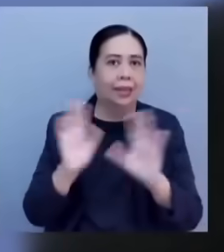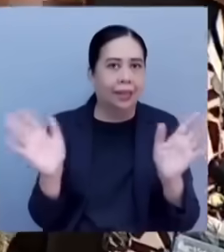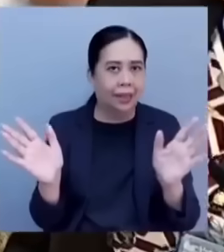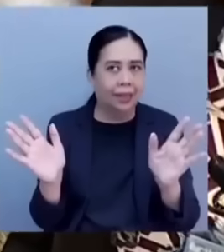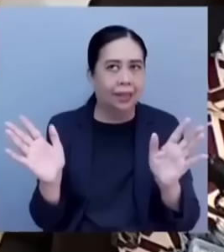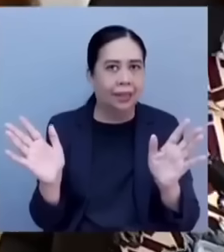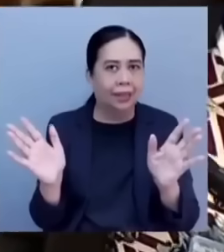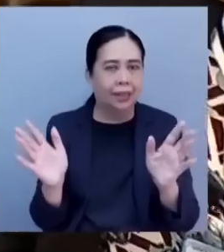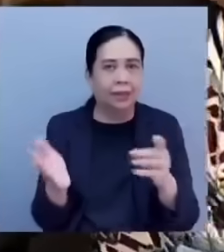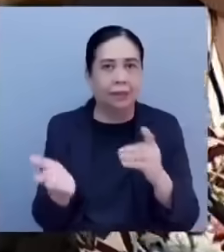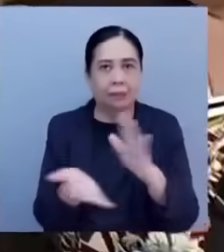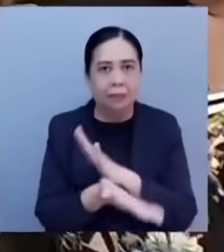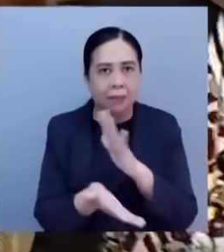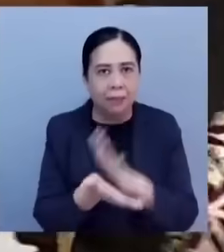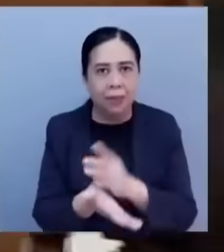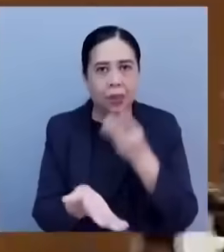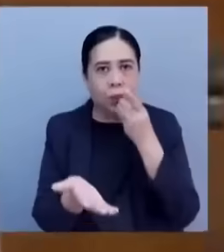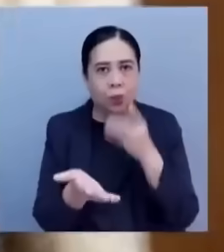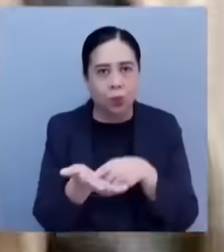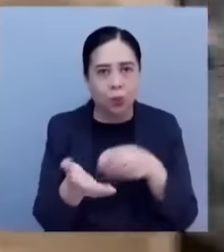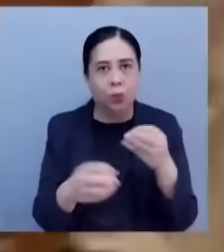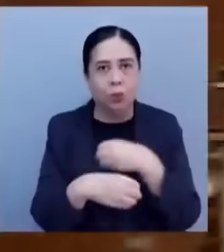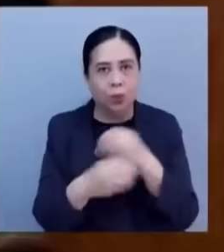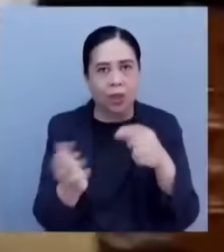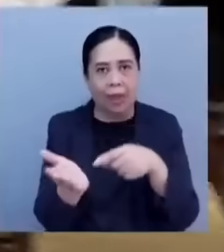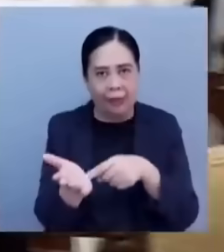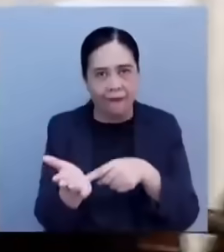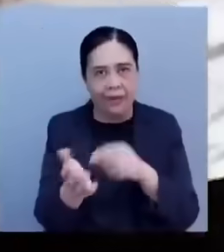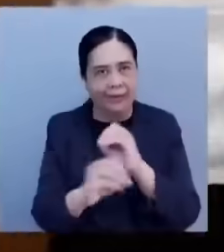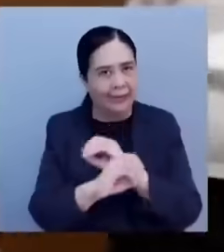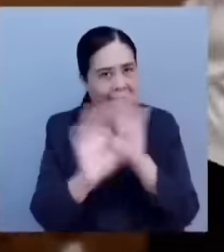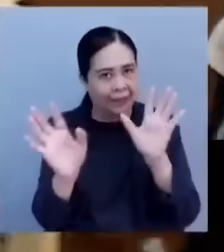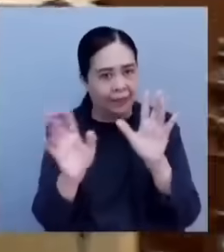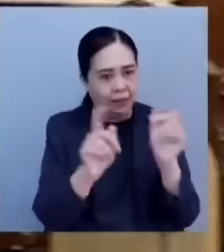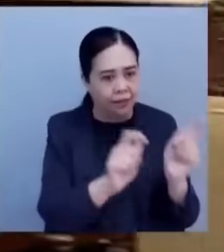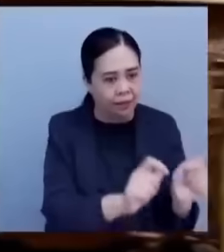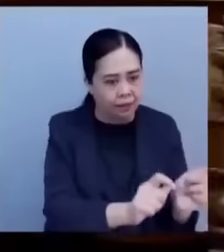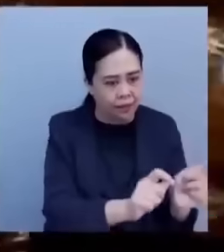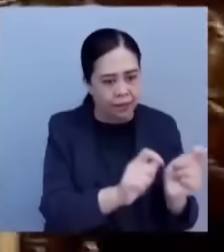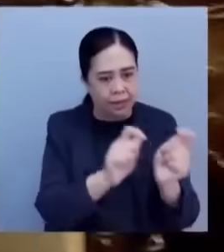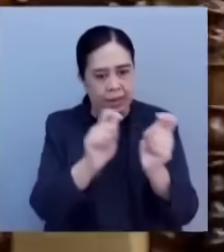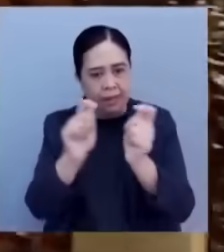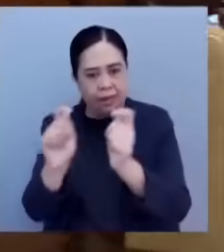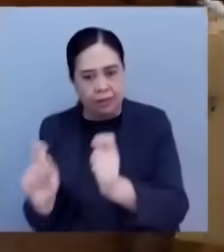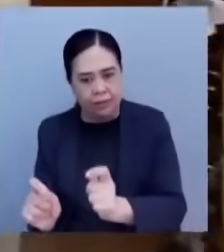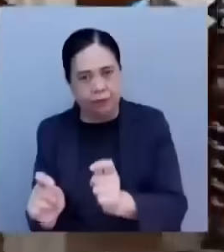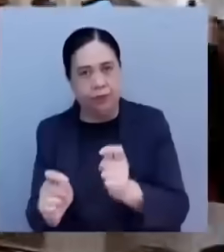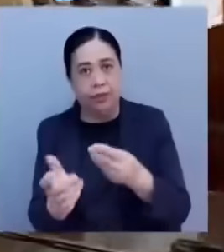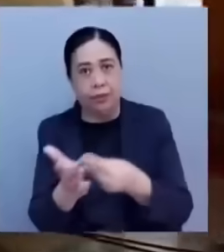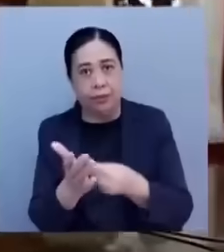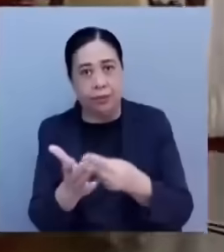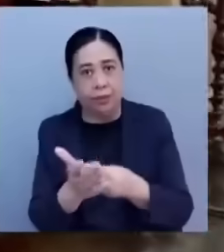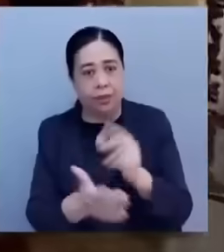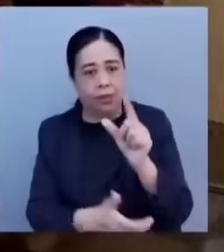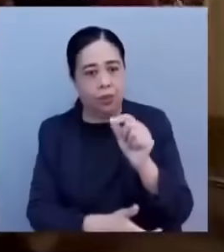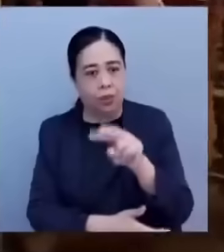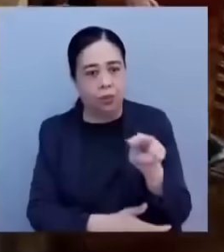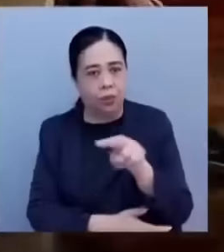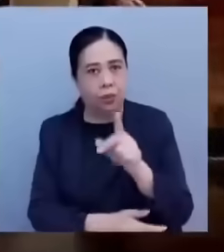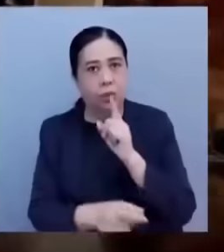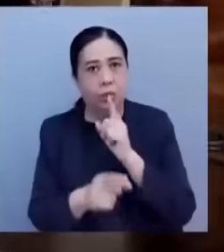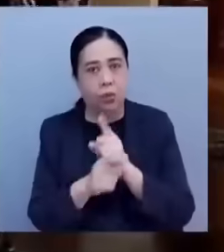clearly documented, and there is a clear record that a transfer was made in 2022, despite the fact that there